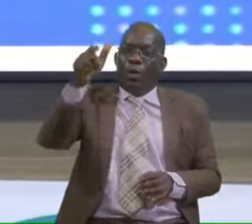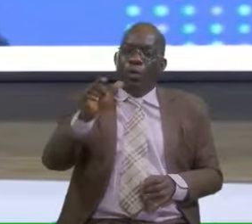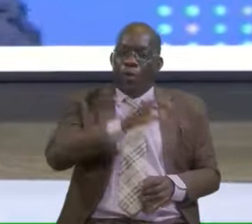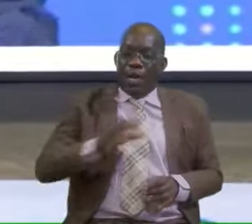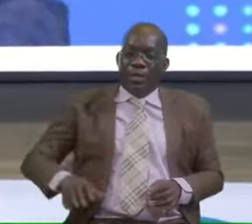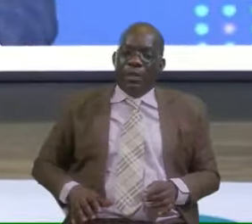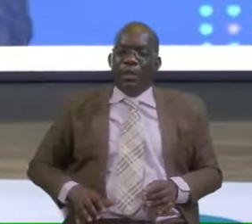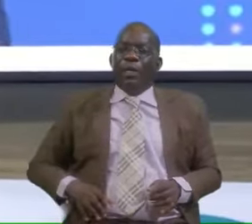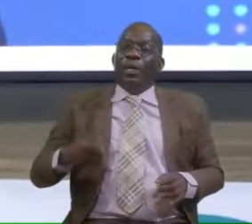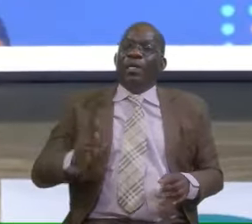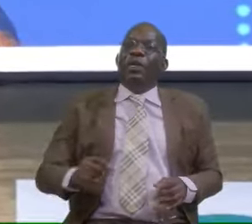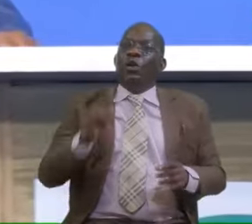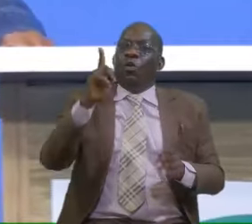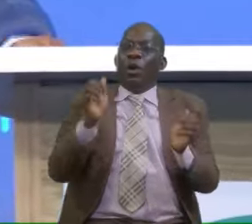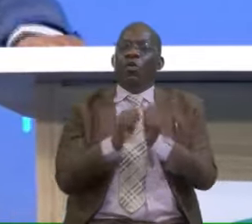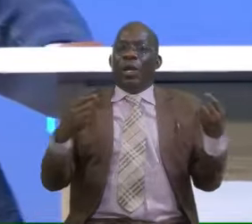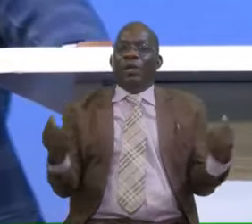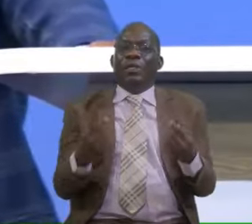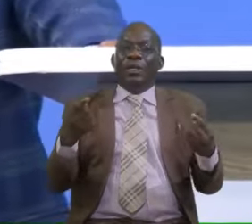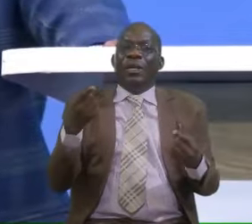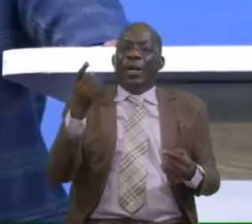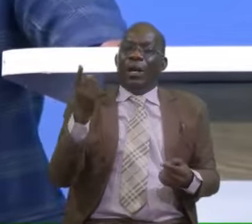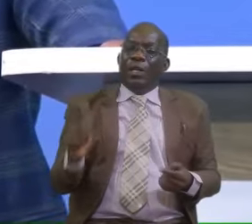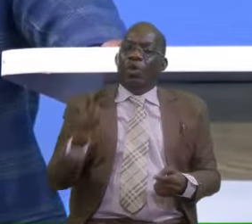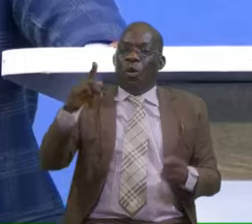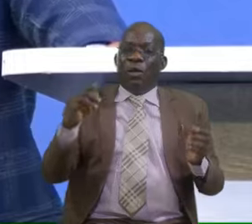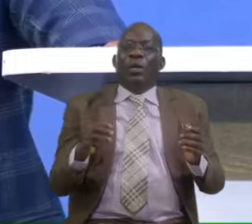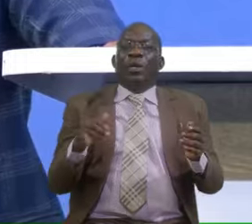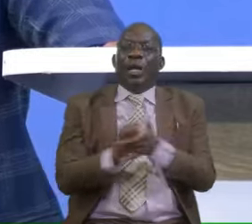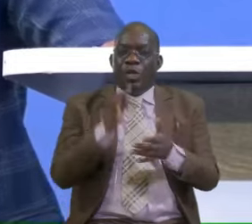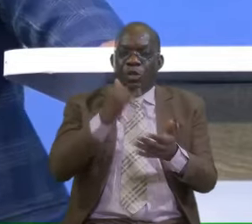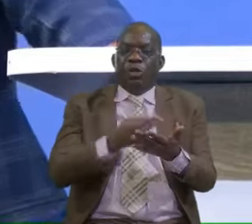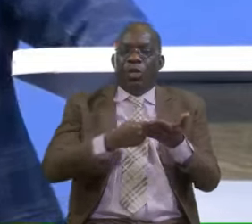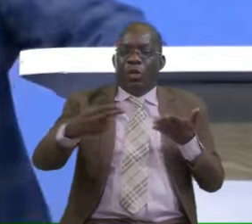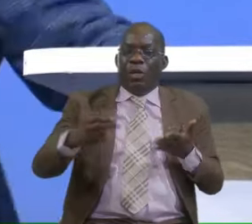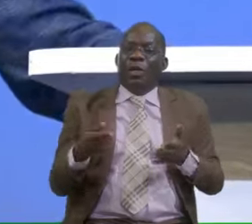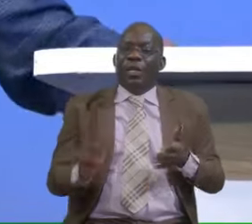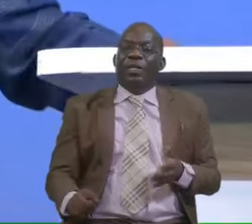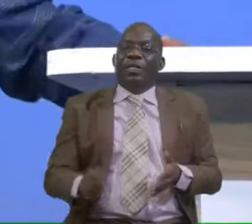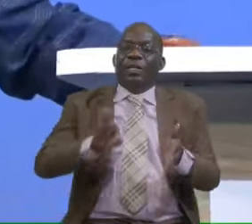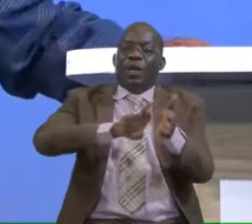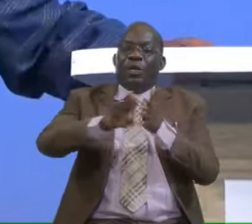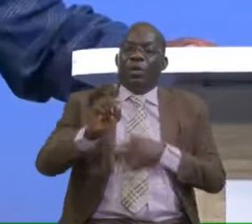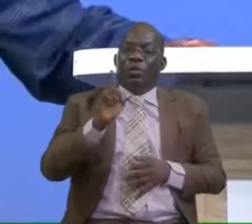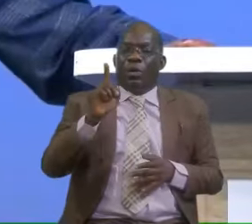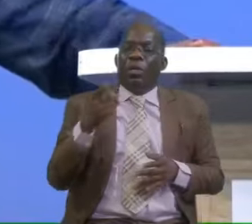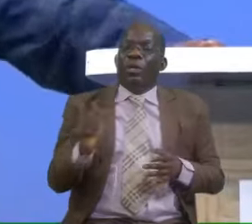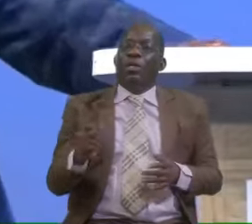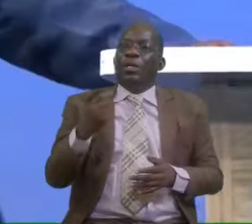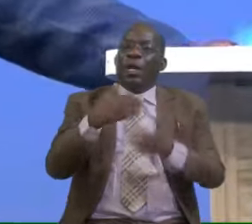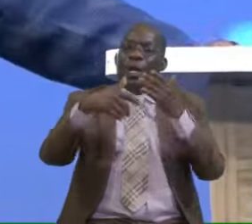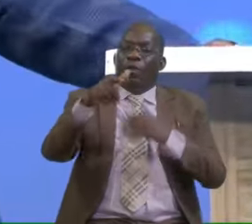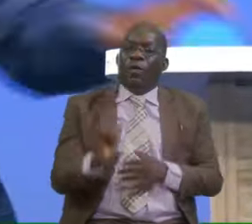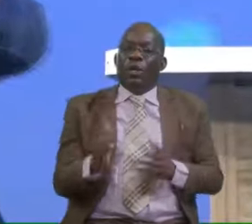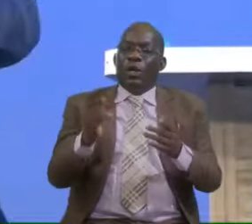spotless one, the sinless one, and the holy one, and the heavenly one